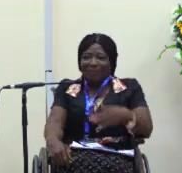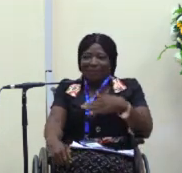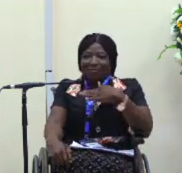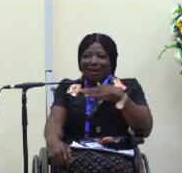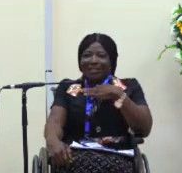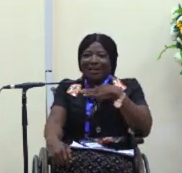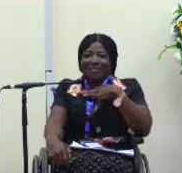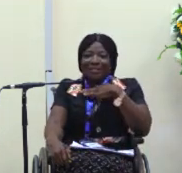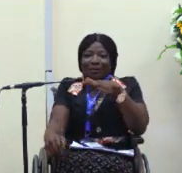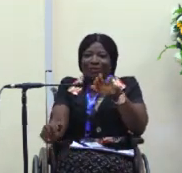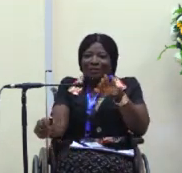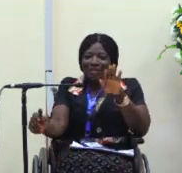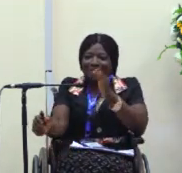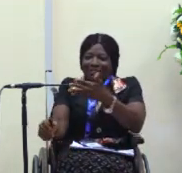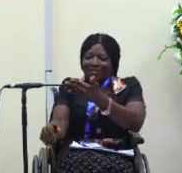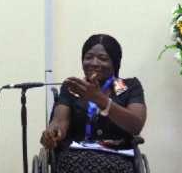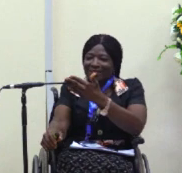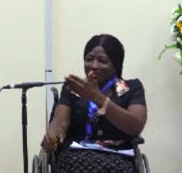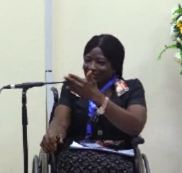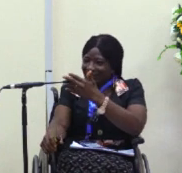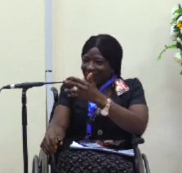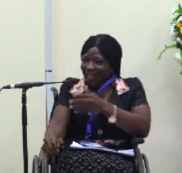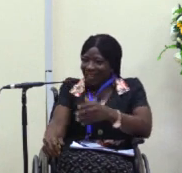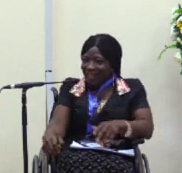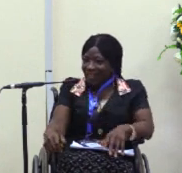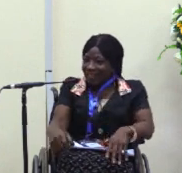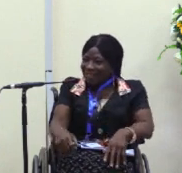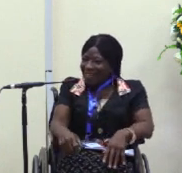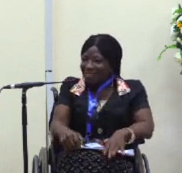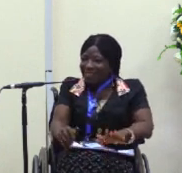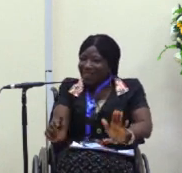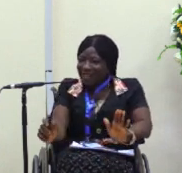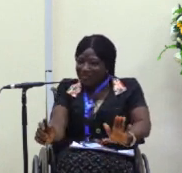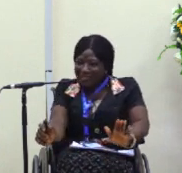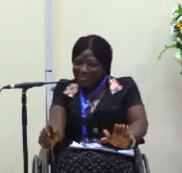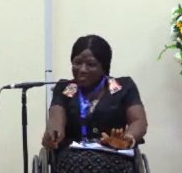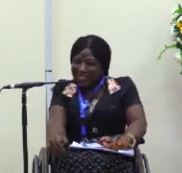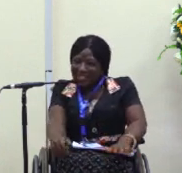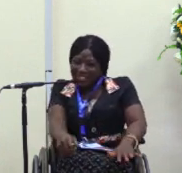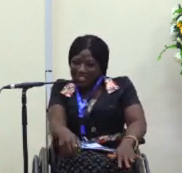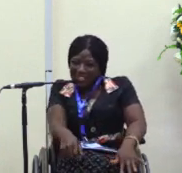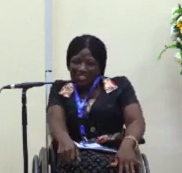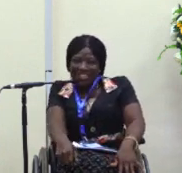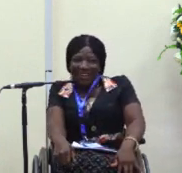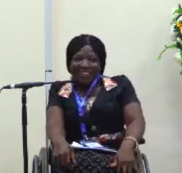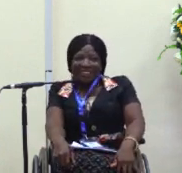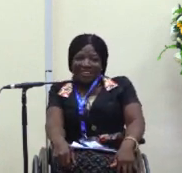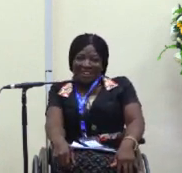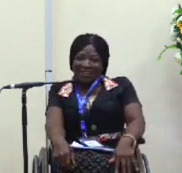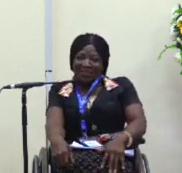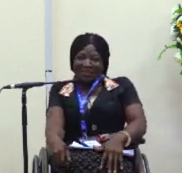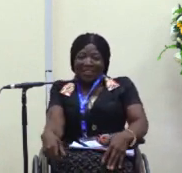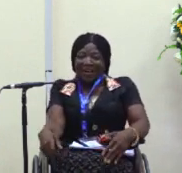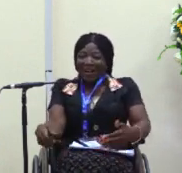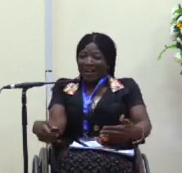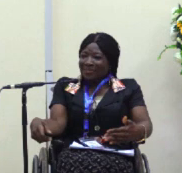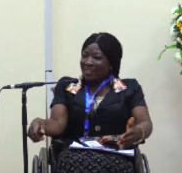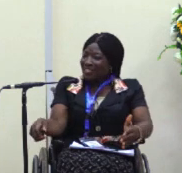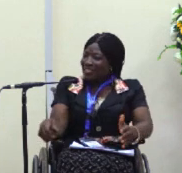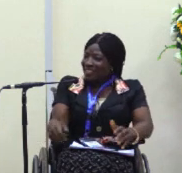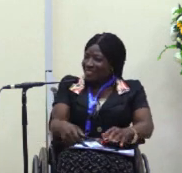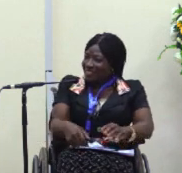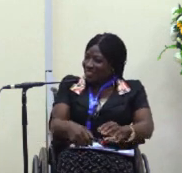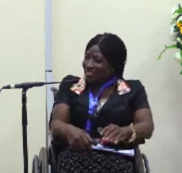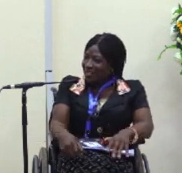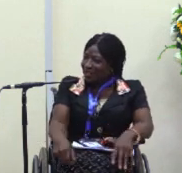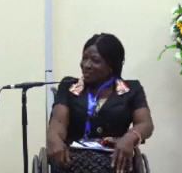gentlemen, my task here was to set the stage. And I think I have set the stage. Now, I am going